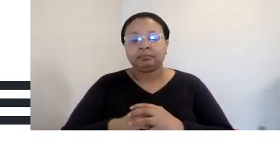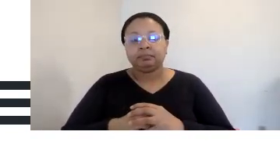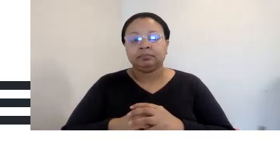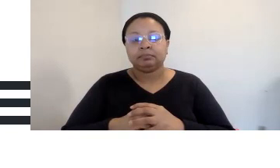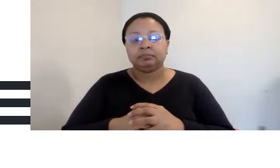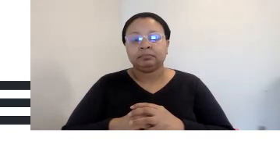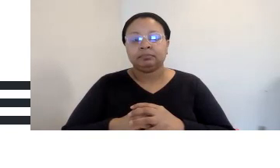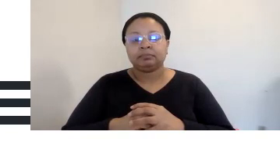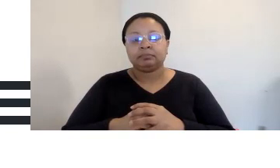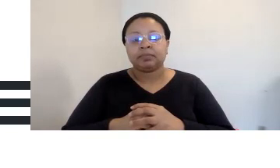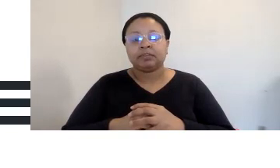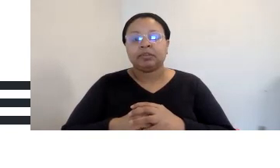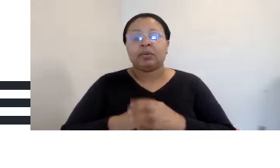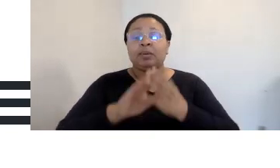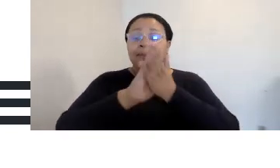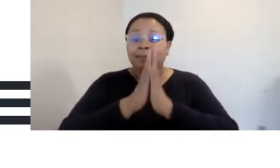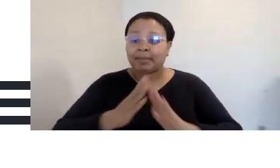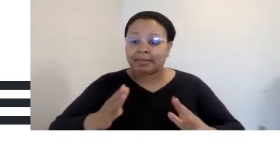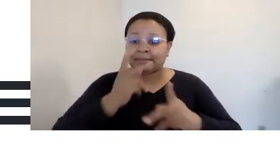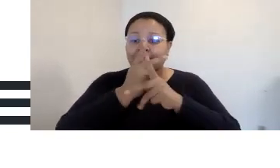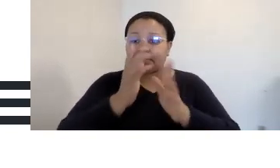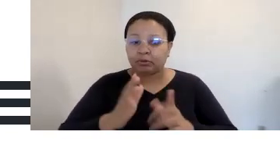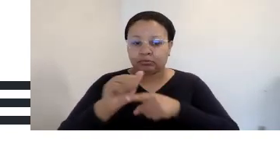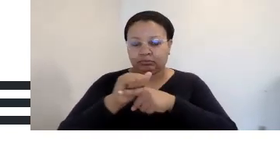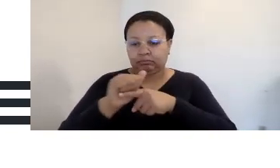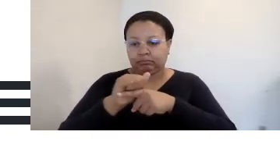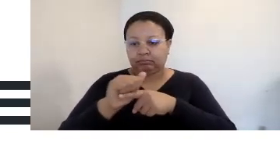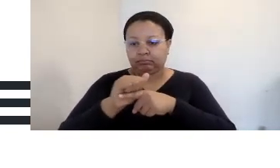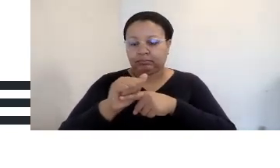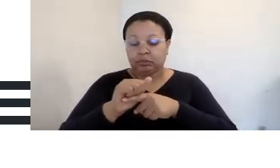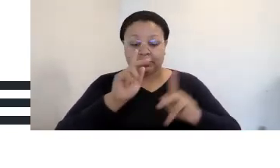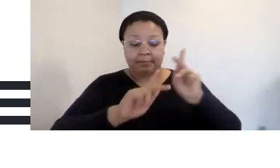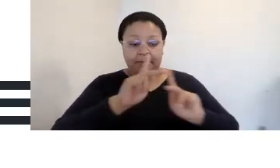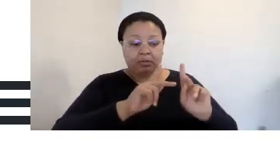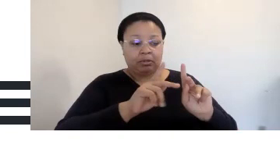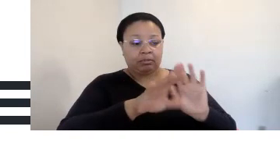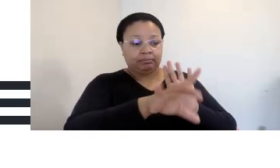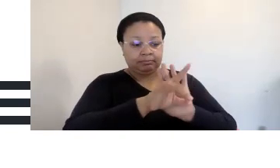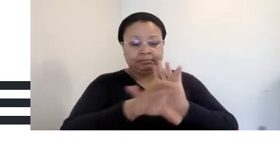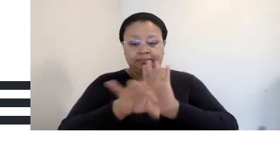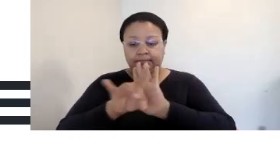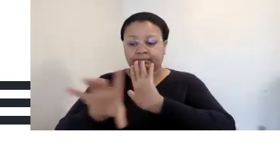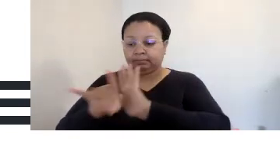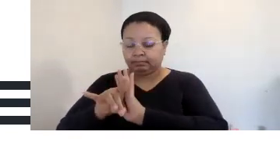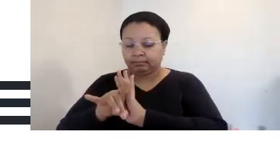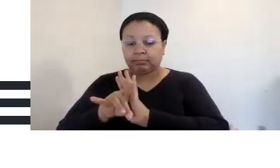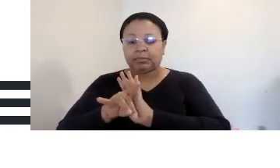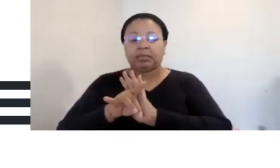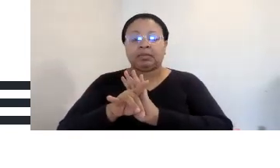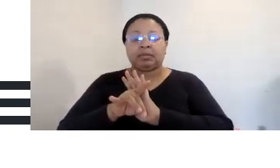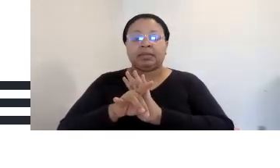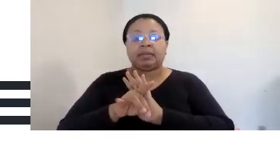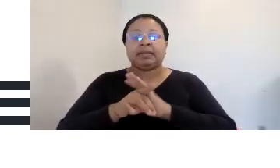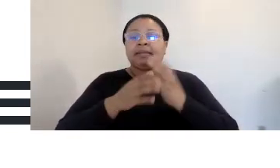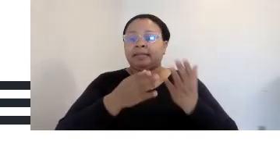Peacekeeper training. So peacekeepers are designated individuals who are designed